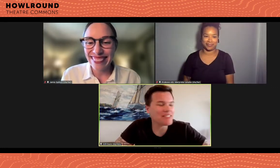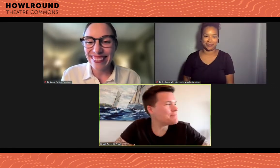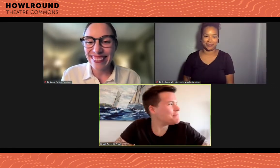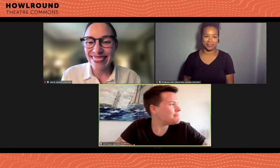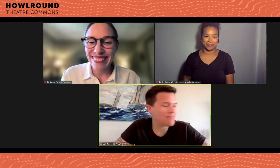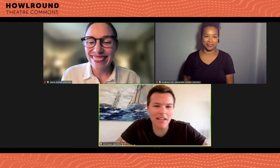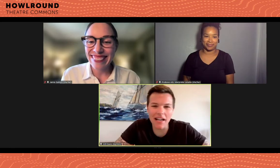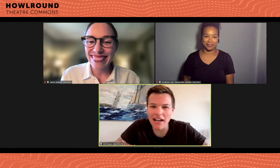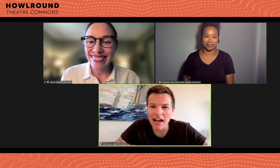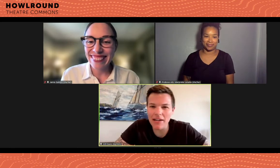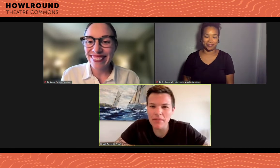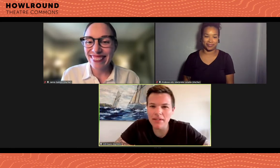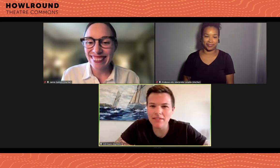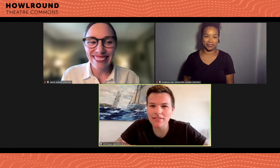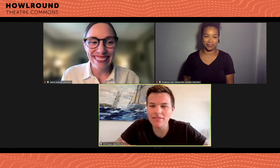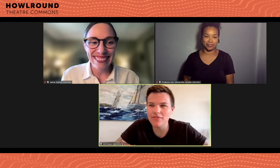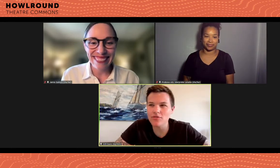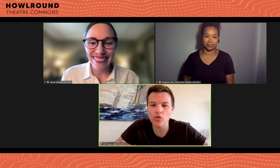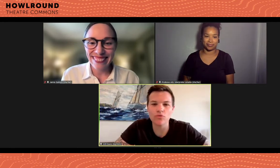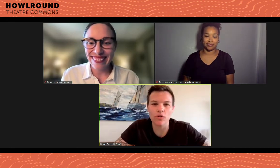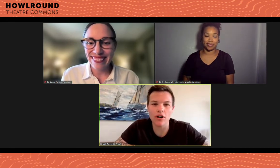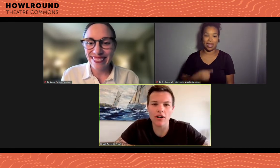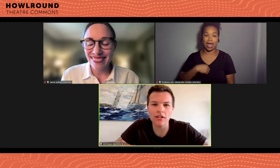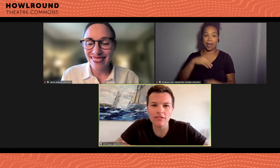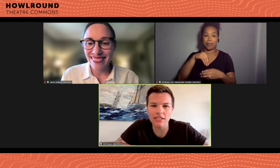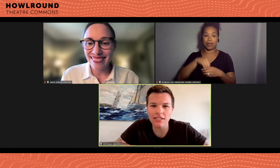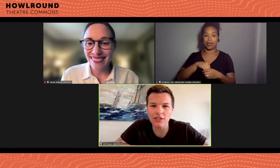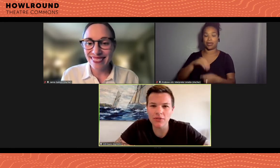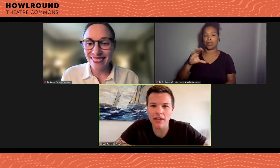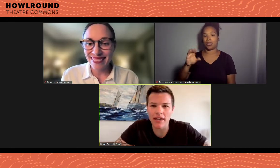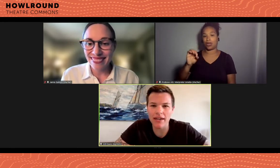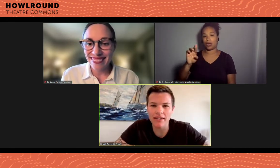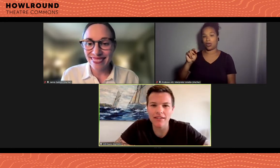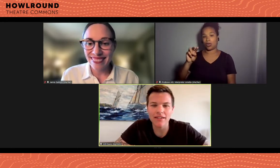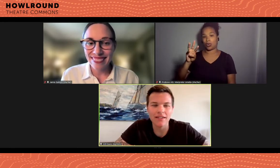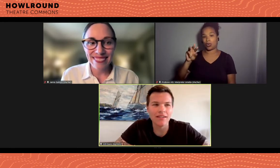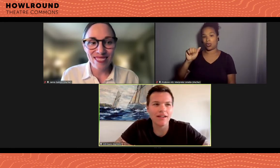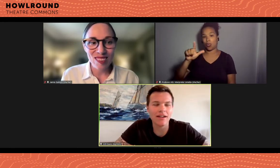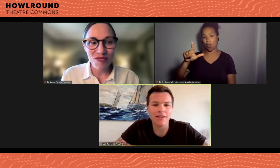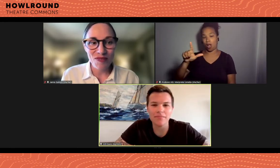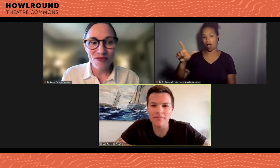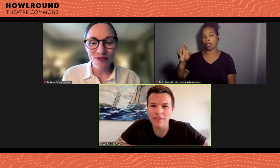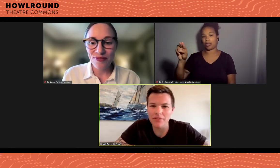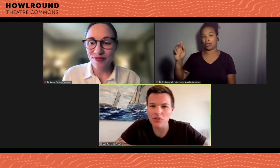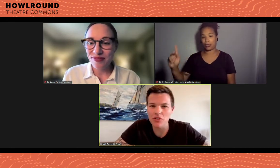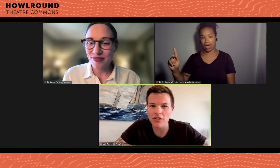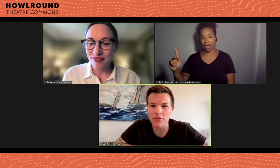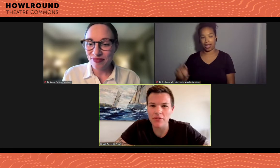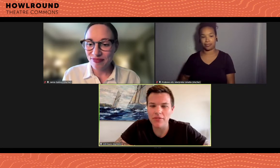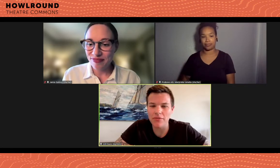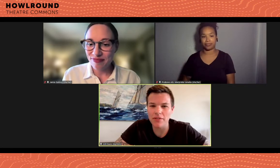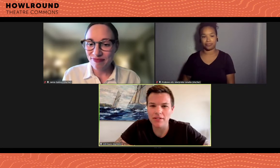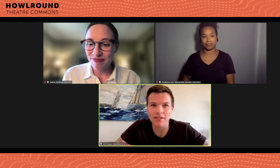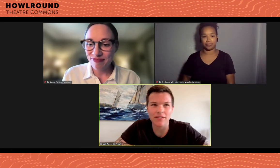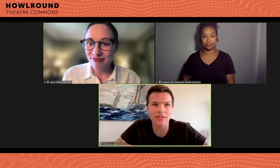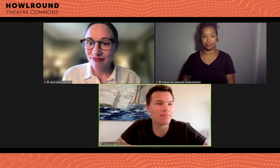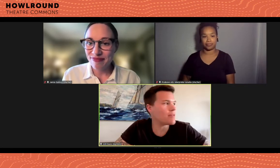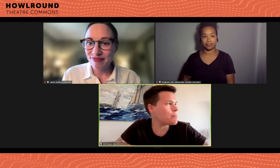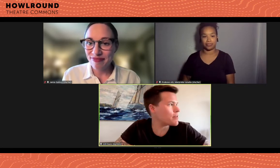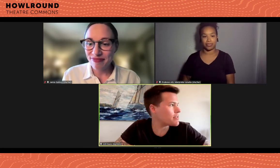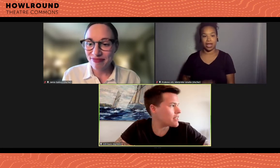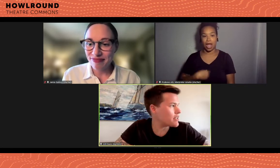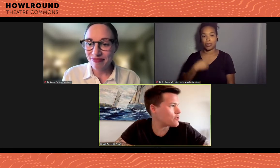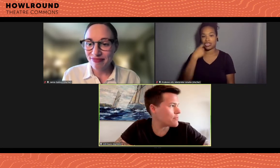2014. Hi. I'm in Cornwall in the UK. I was just sharing with everyone on